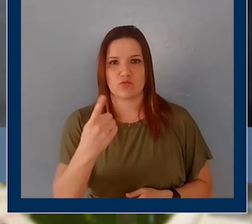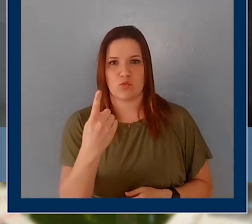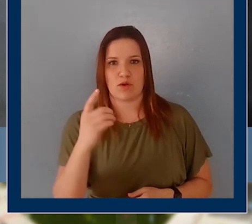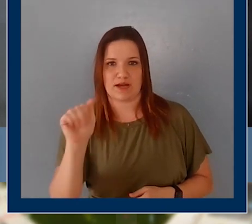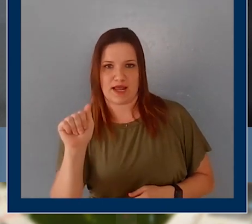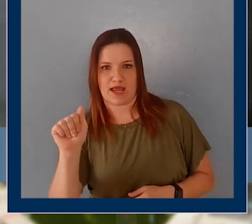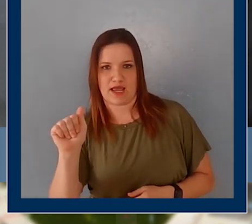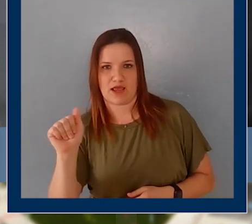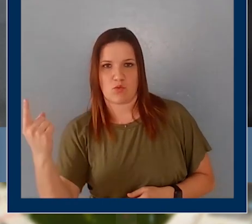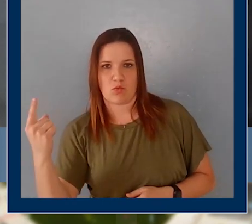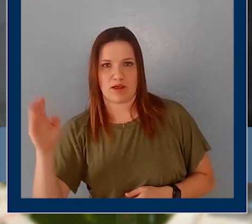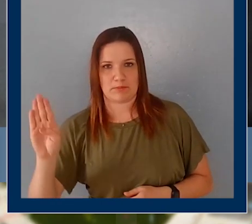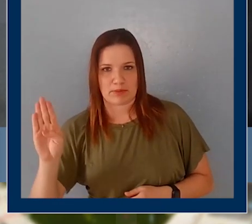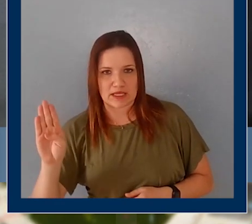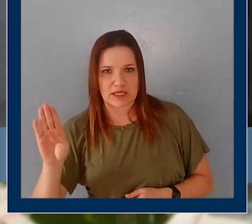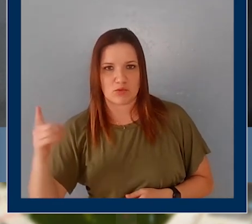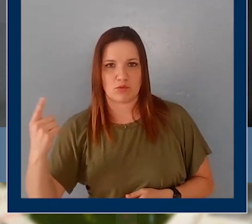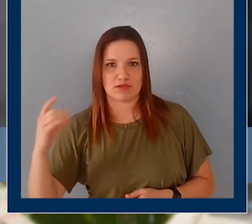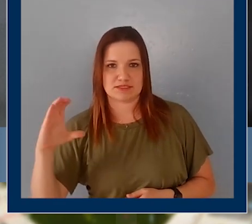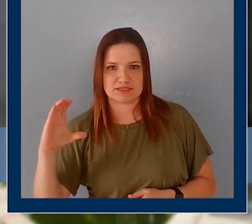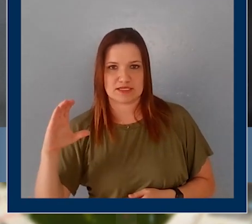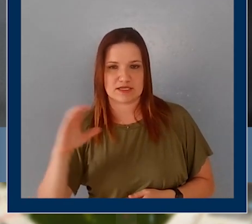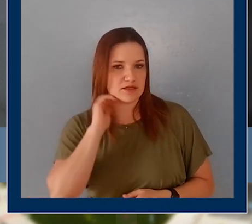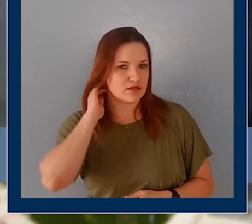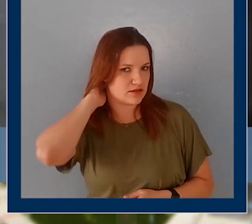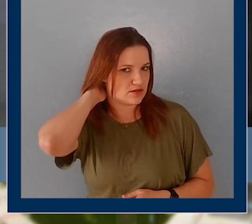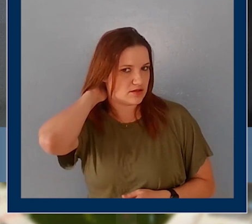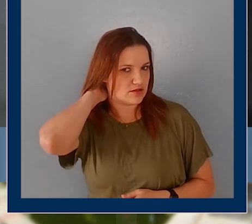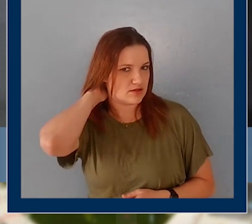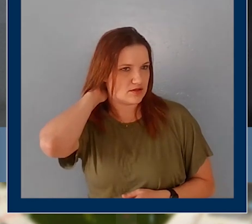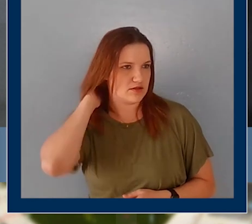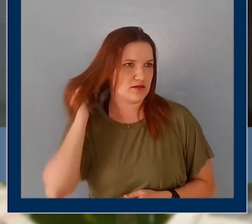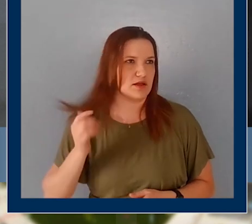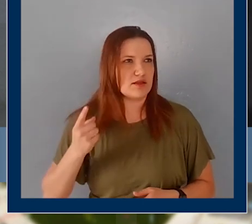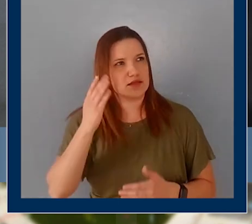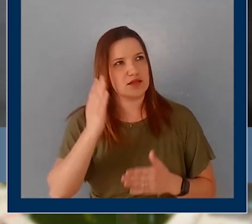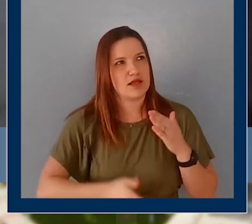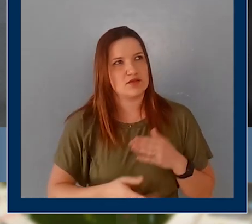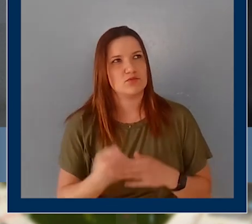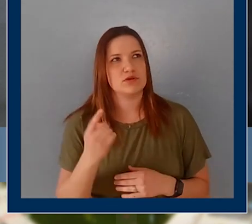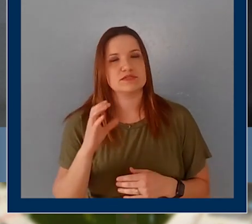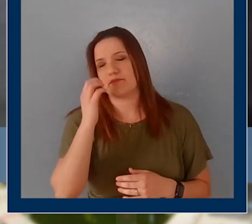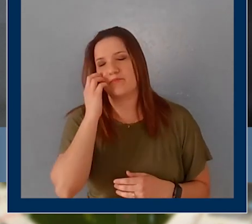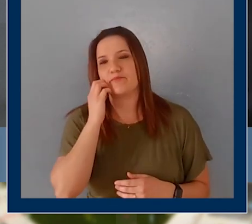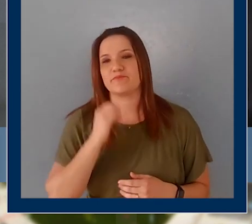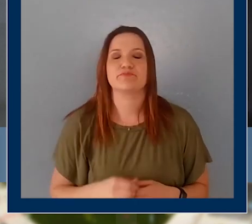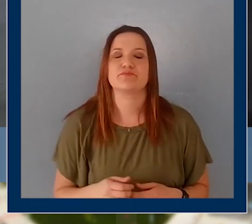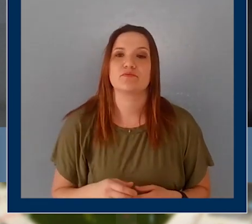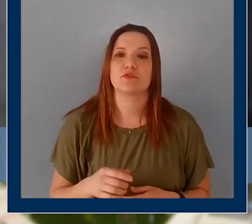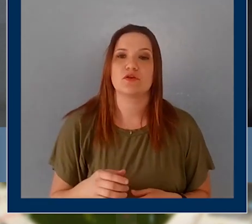the state pretty much designed the vaccination rollout plan,